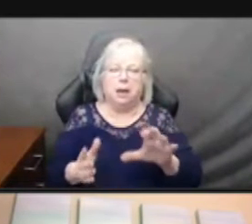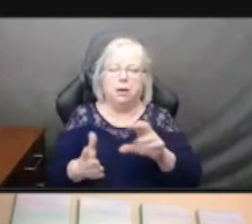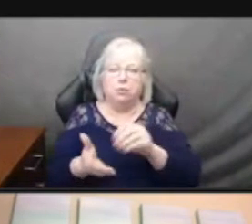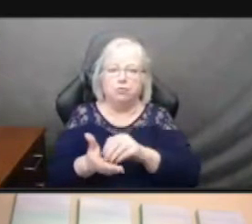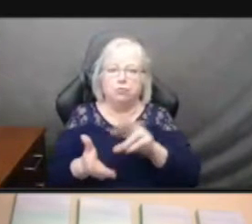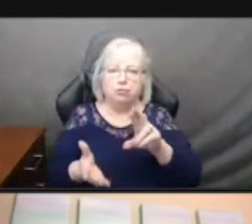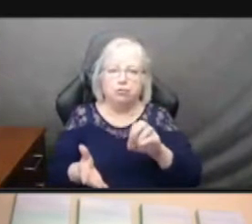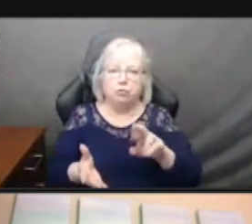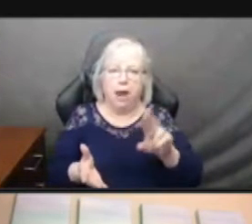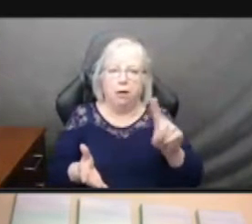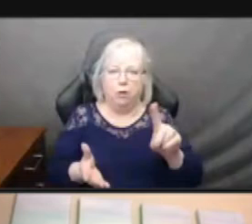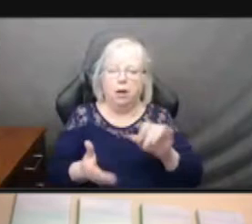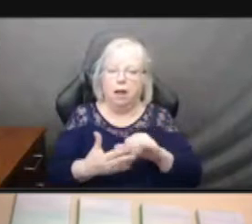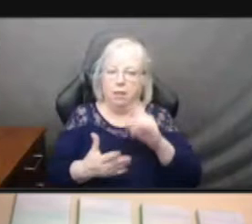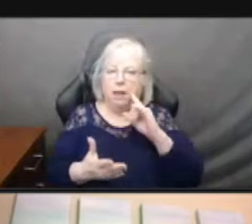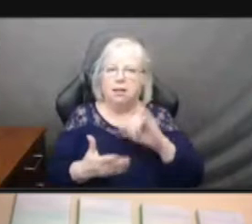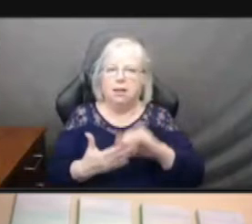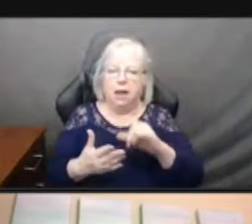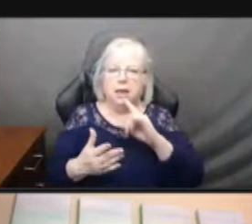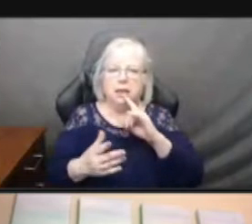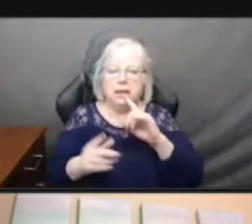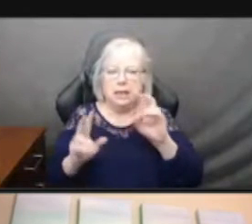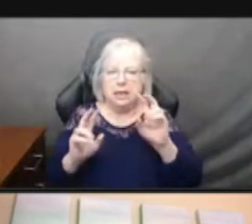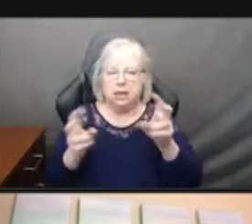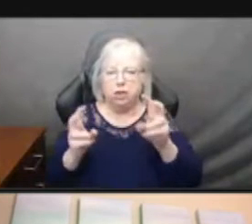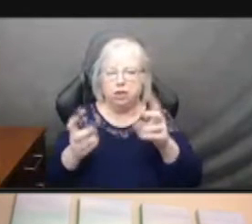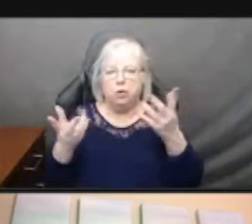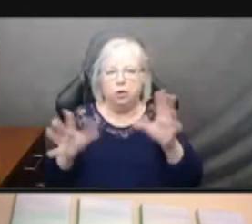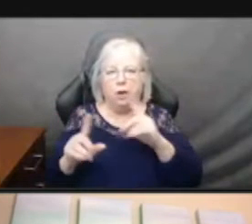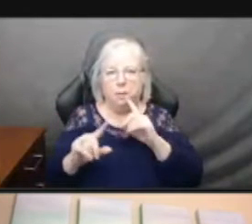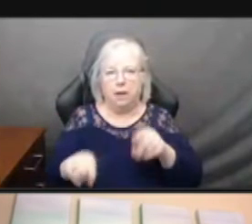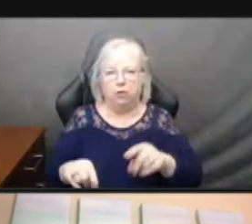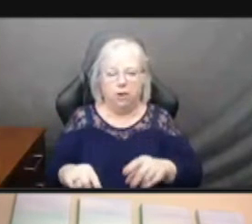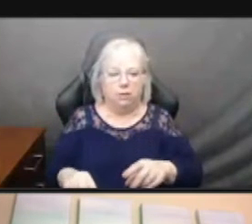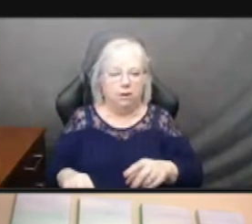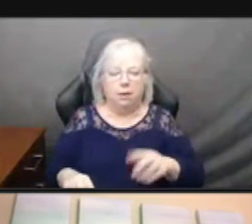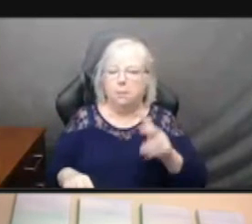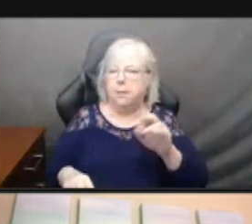think that issue has been addressed already. Thank you, Director Phillips.